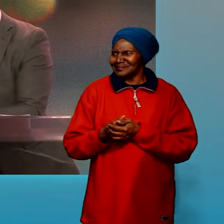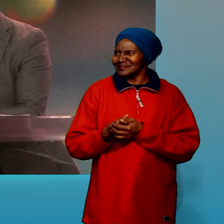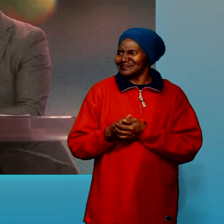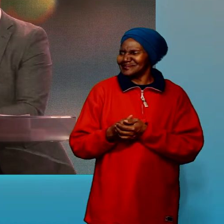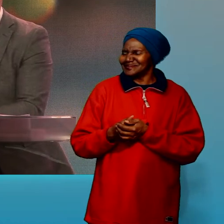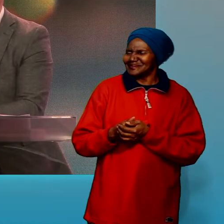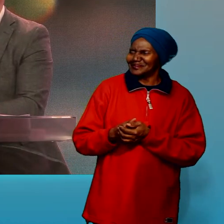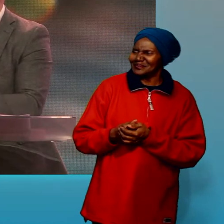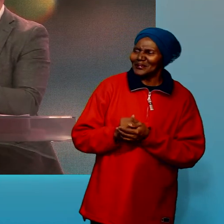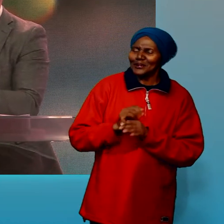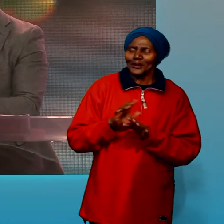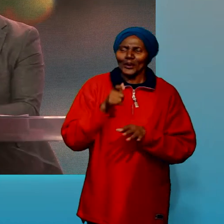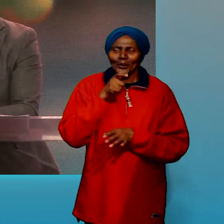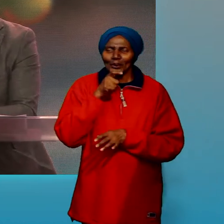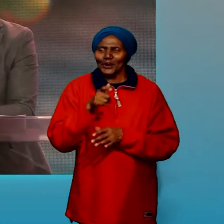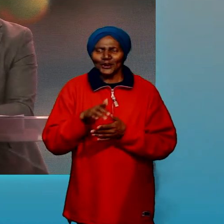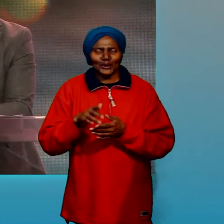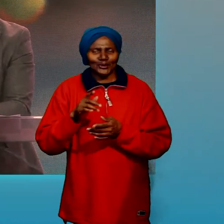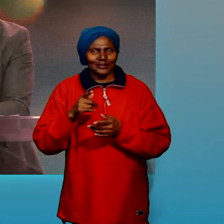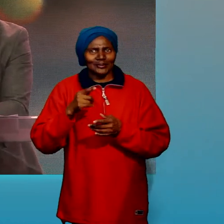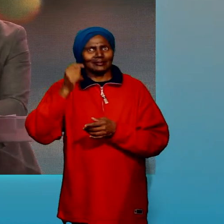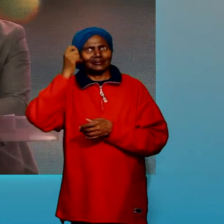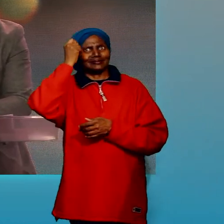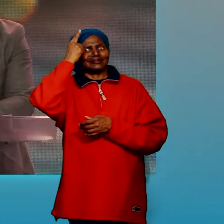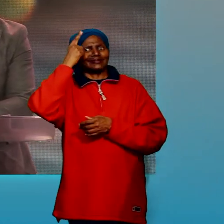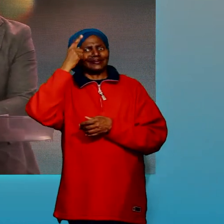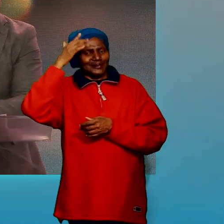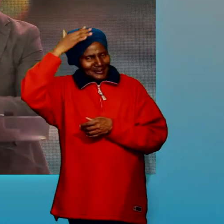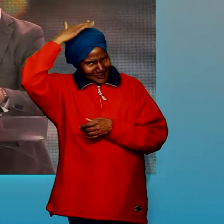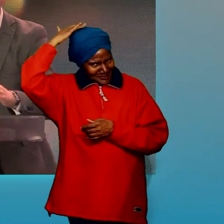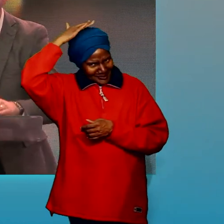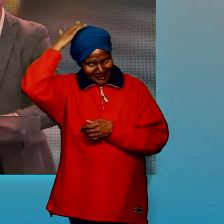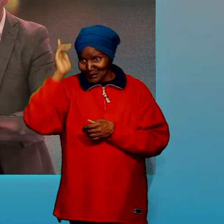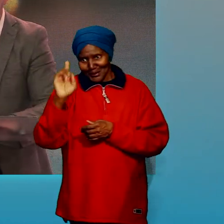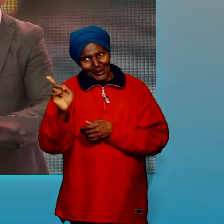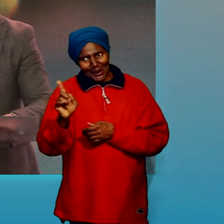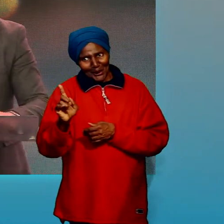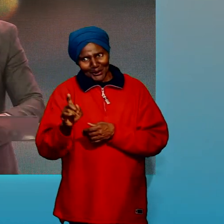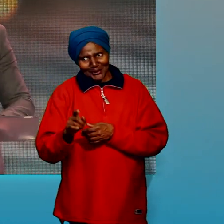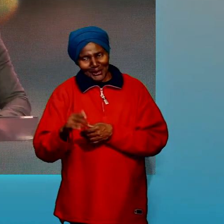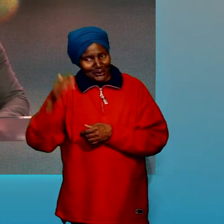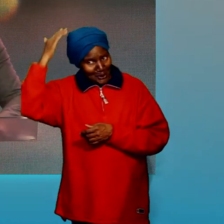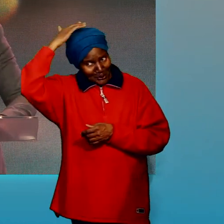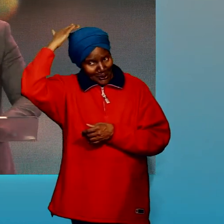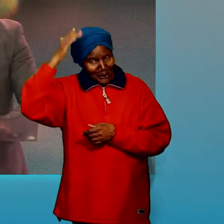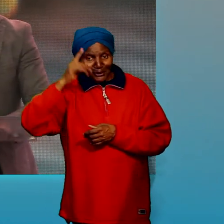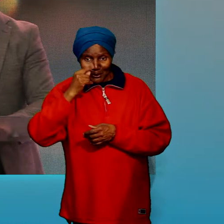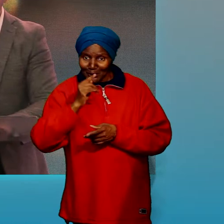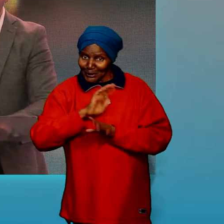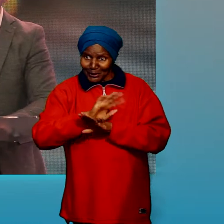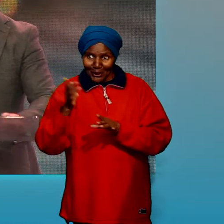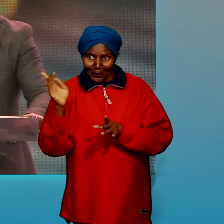I'm sorry. That is not a prophetic word that your hair will grow back. In Jesus' name be blessed.